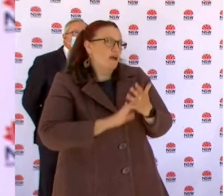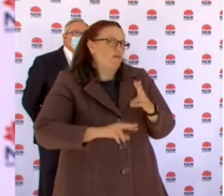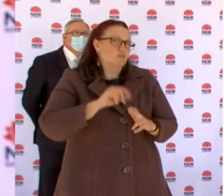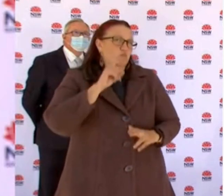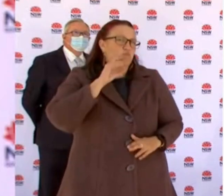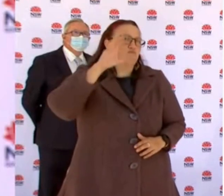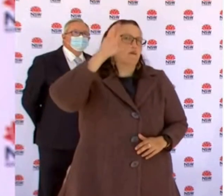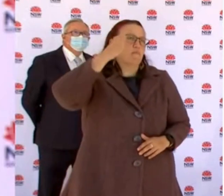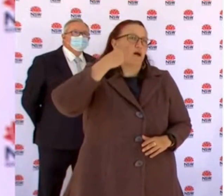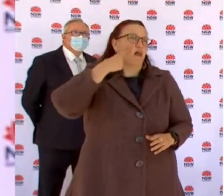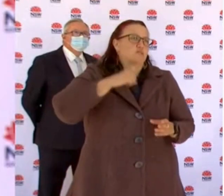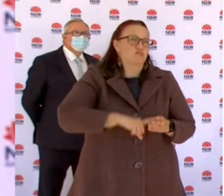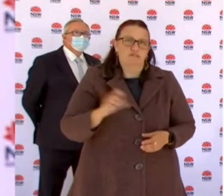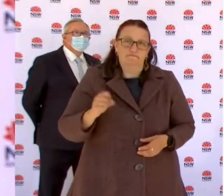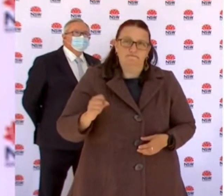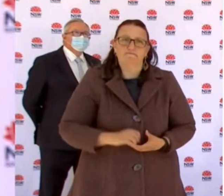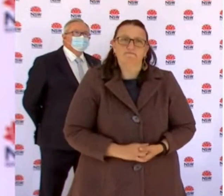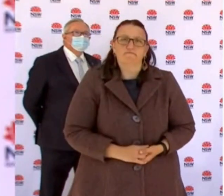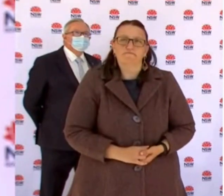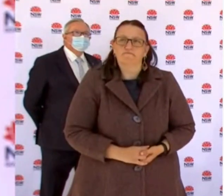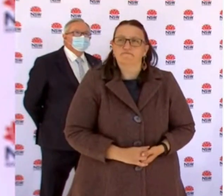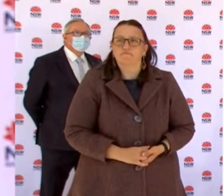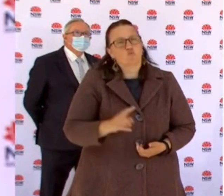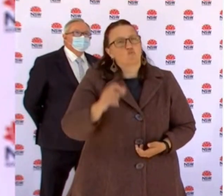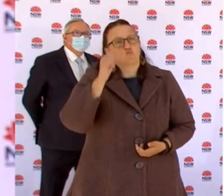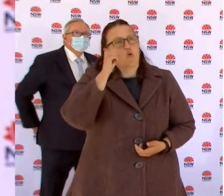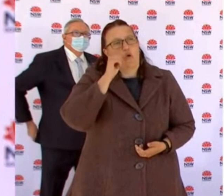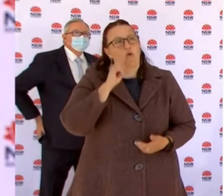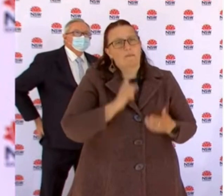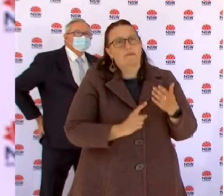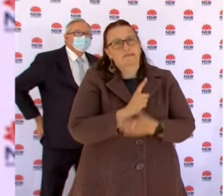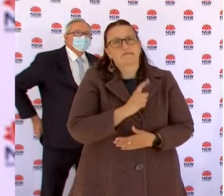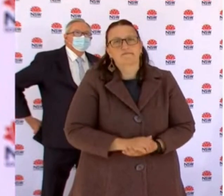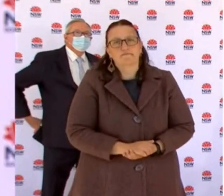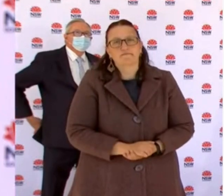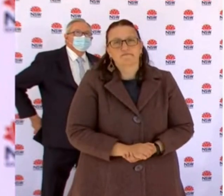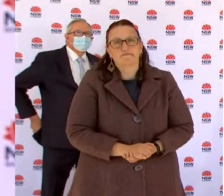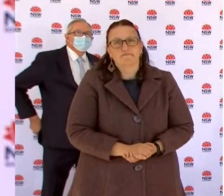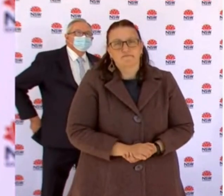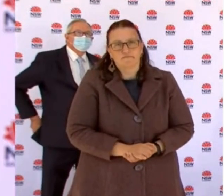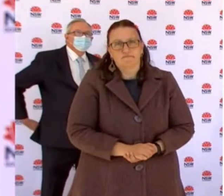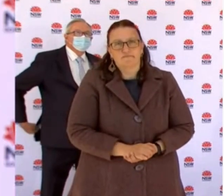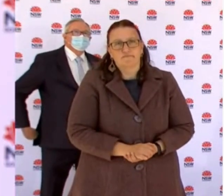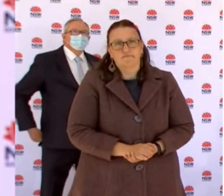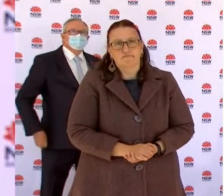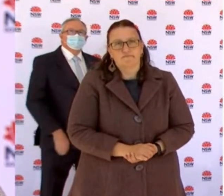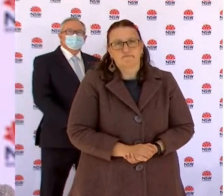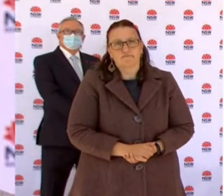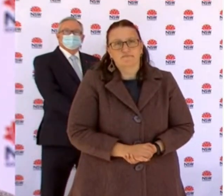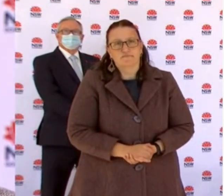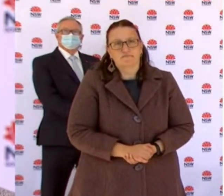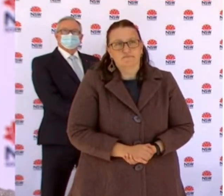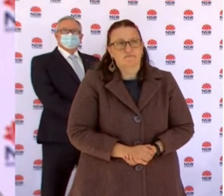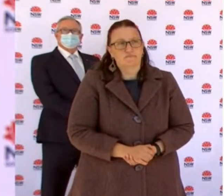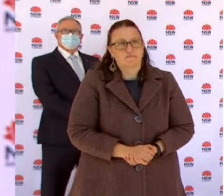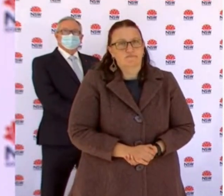various points in the response are some of the strategies that have stood us in good stead, and I think they're the sort of things that would be